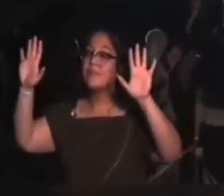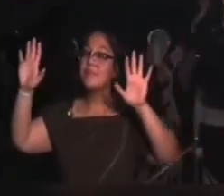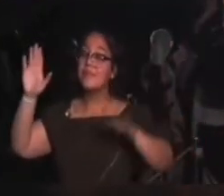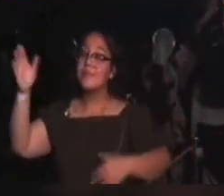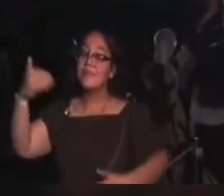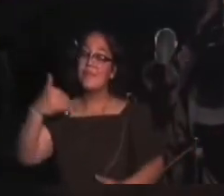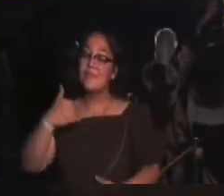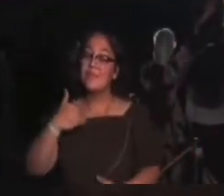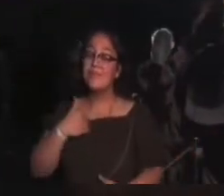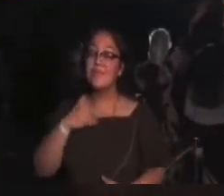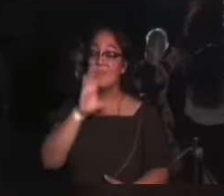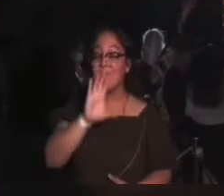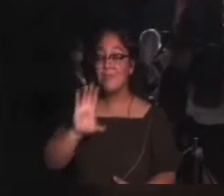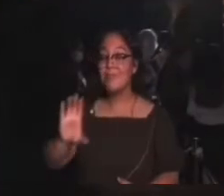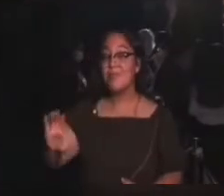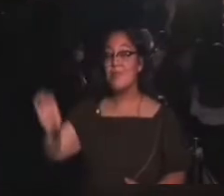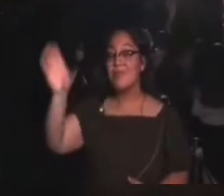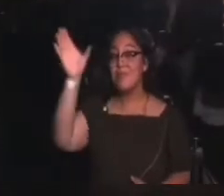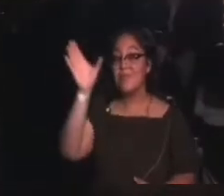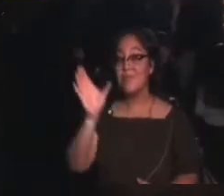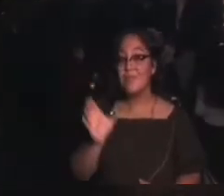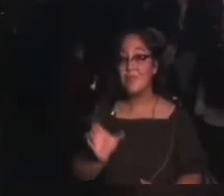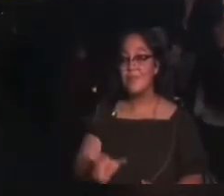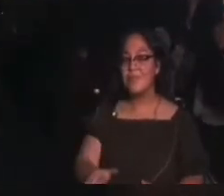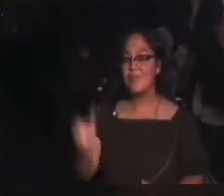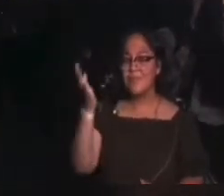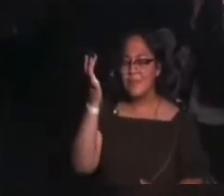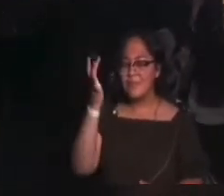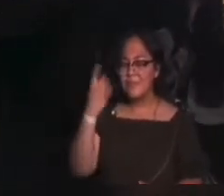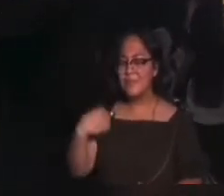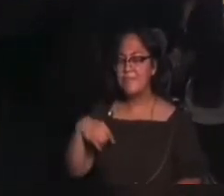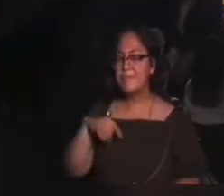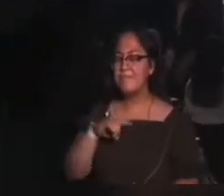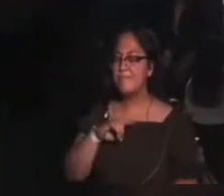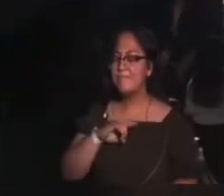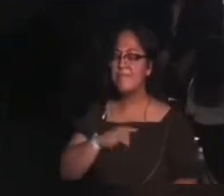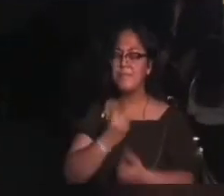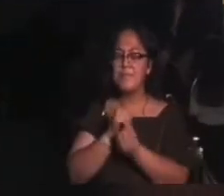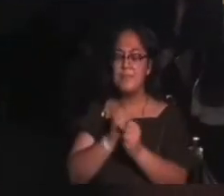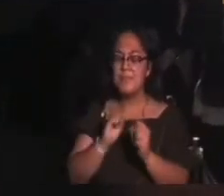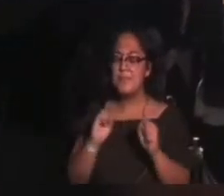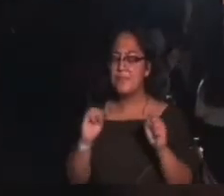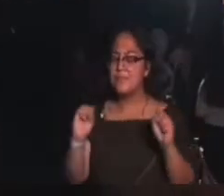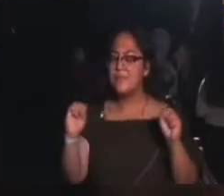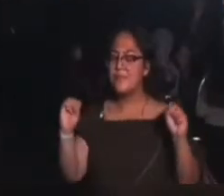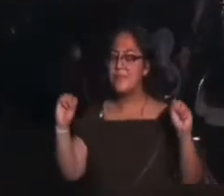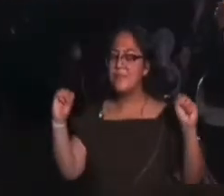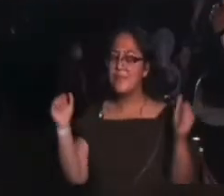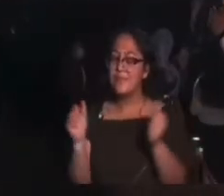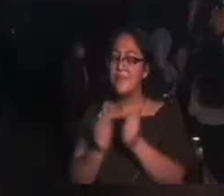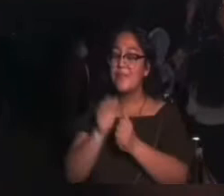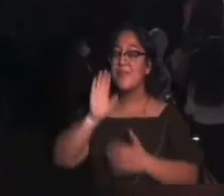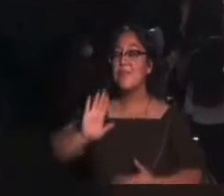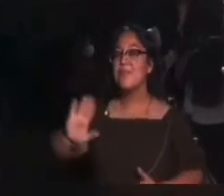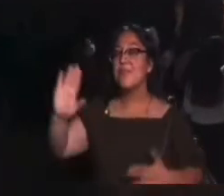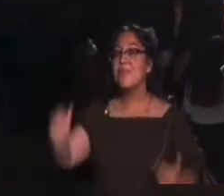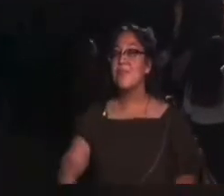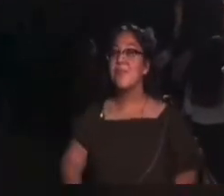Cargaste tú mi cruz en libertad, con tu vida